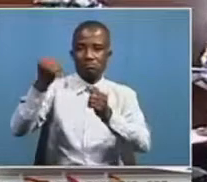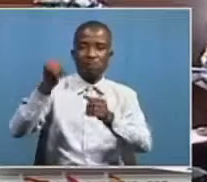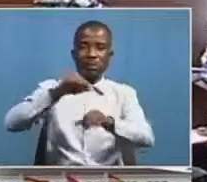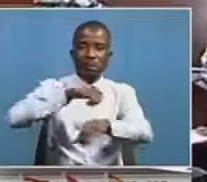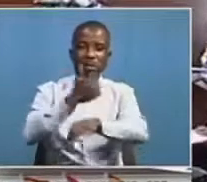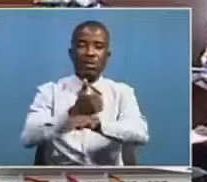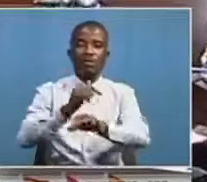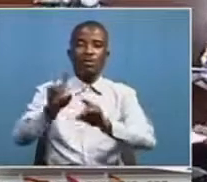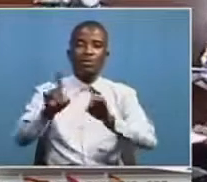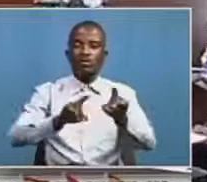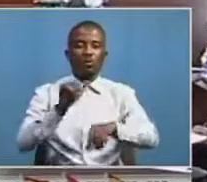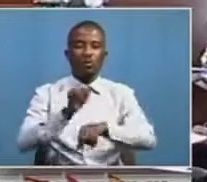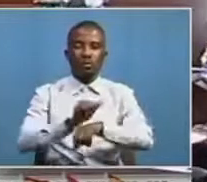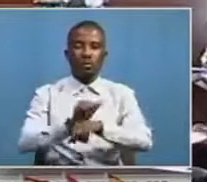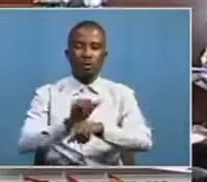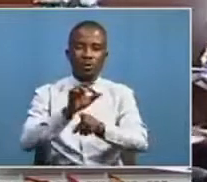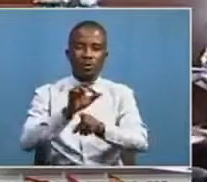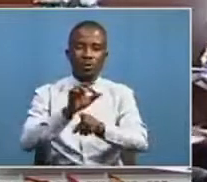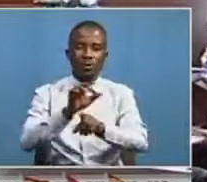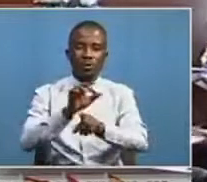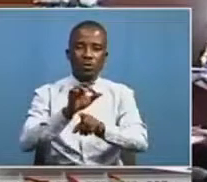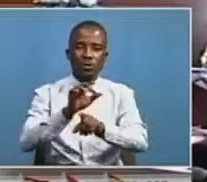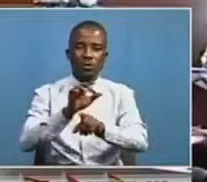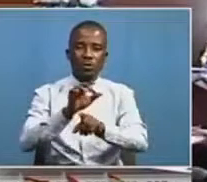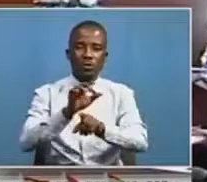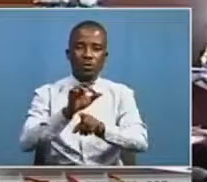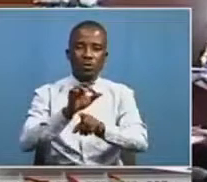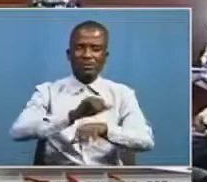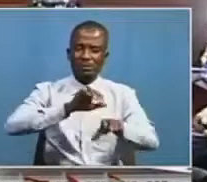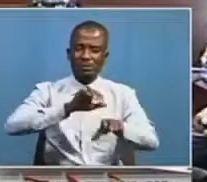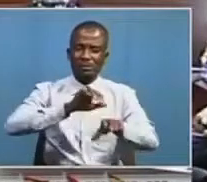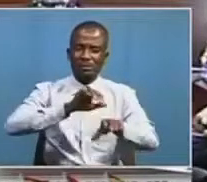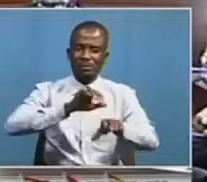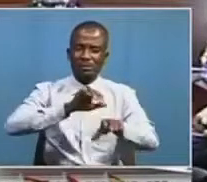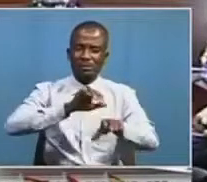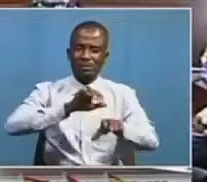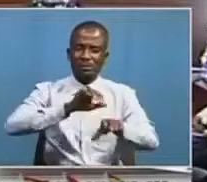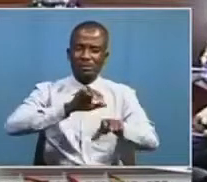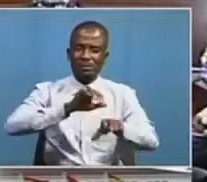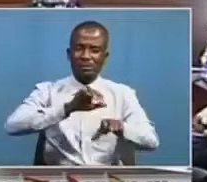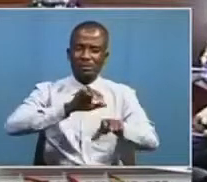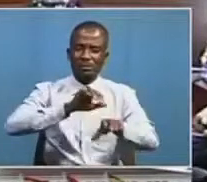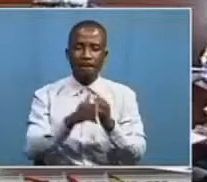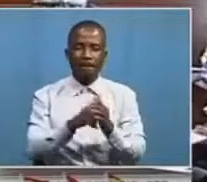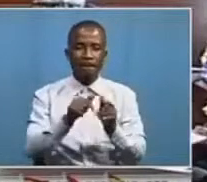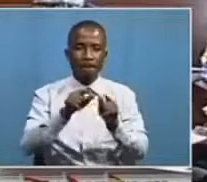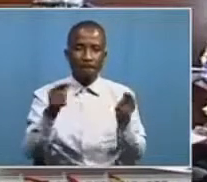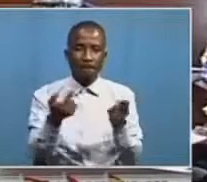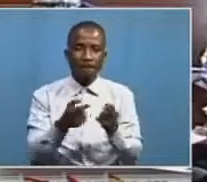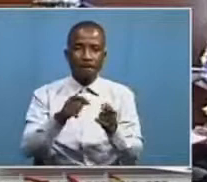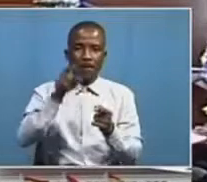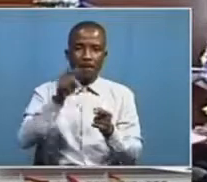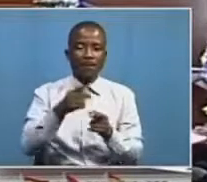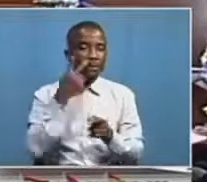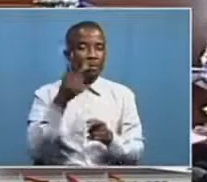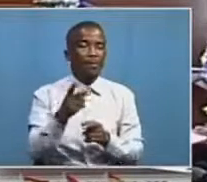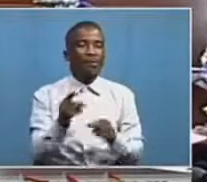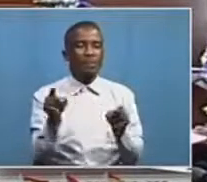to do or enforce the doing of an act or a thing, all such powers shall be deemed to be also